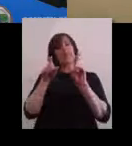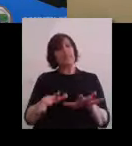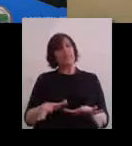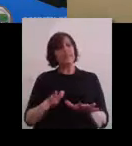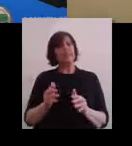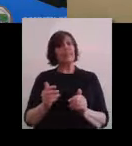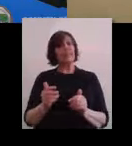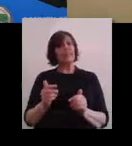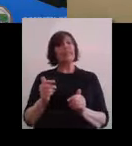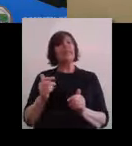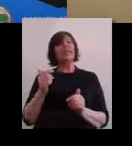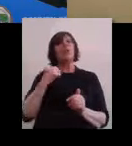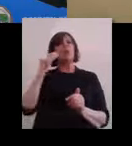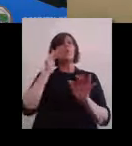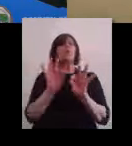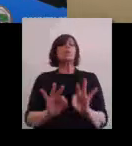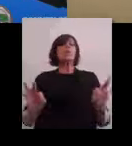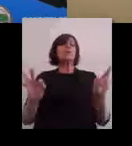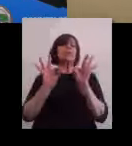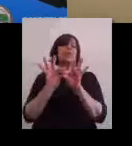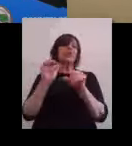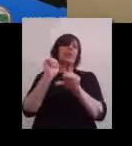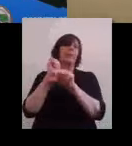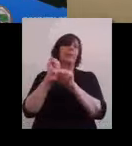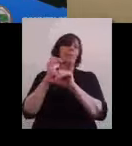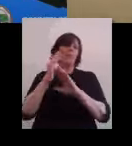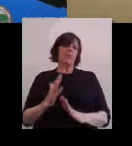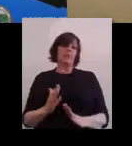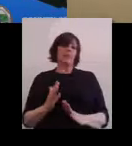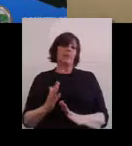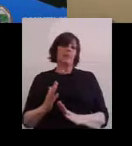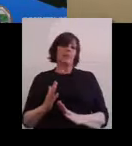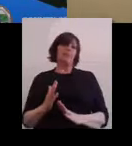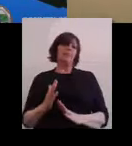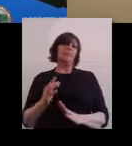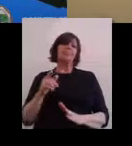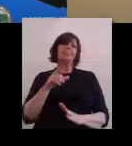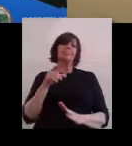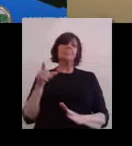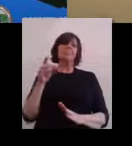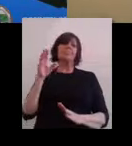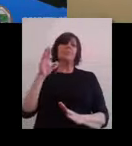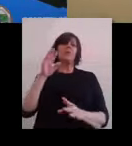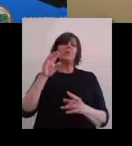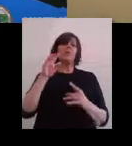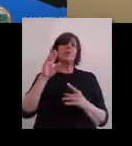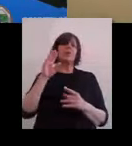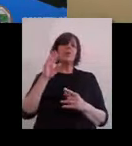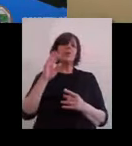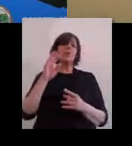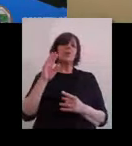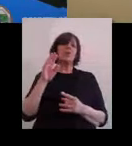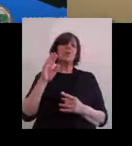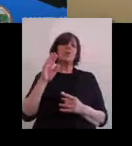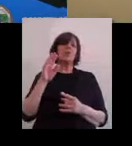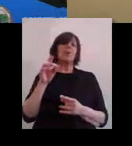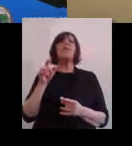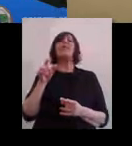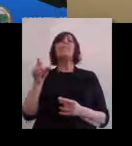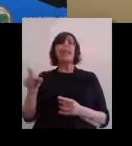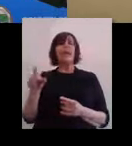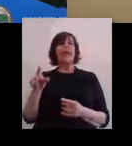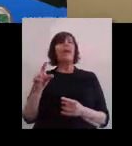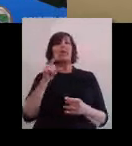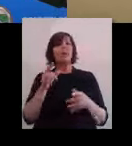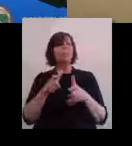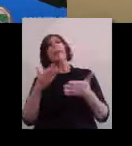essential employees, the rest of those individuals will make up a significant portion of our population, and we're really happy that